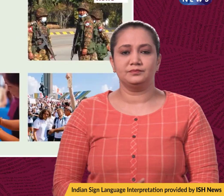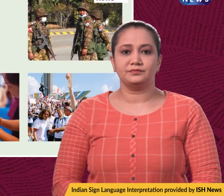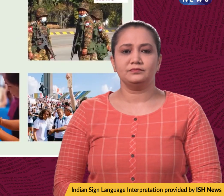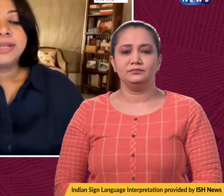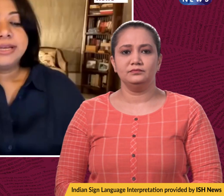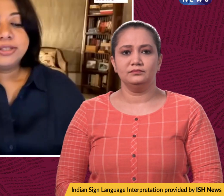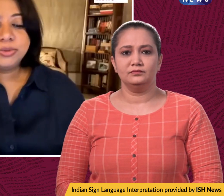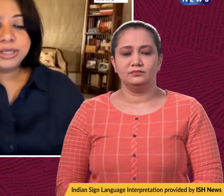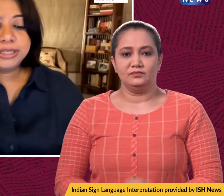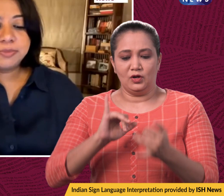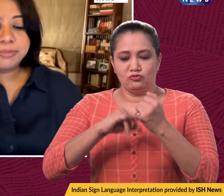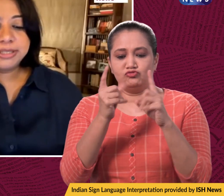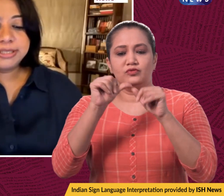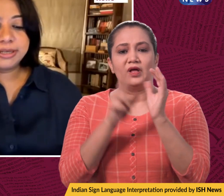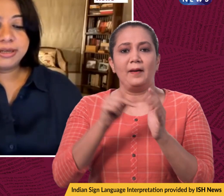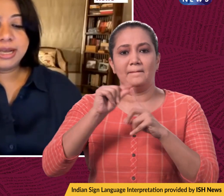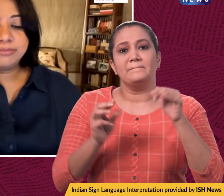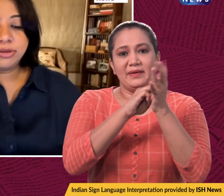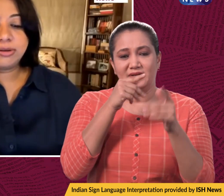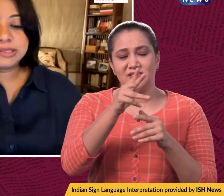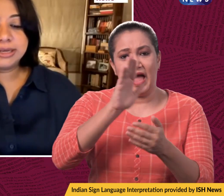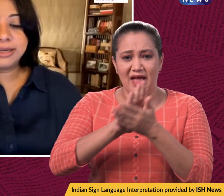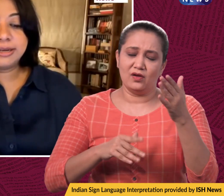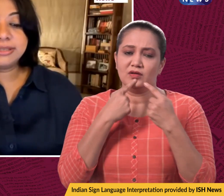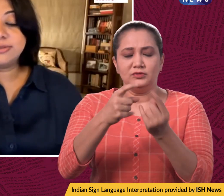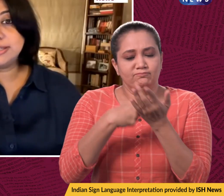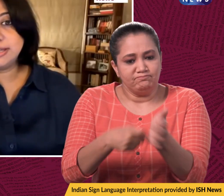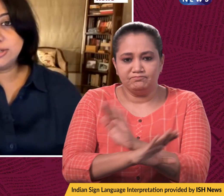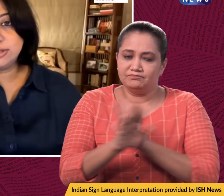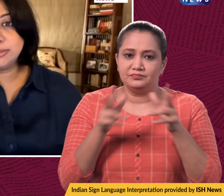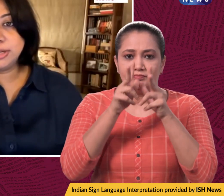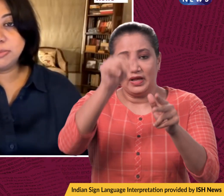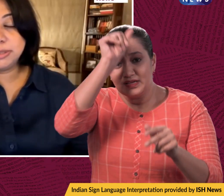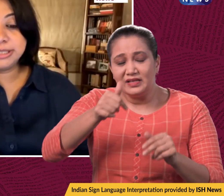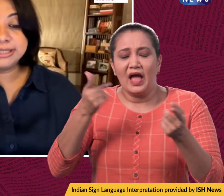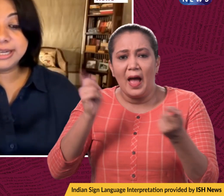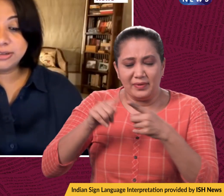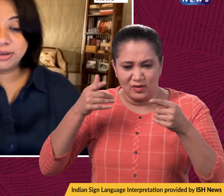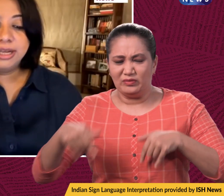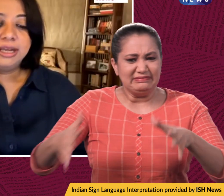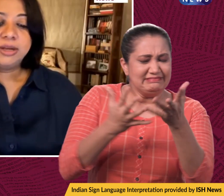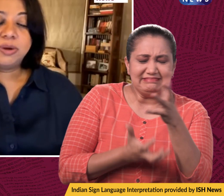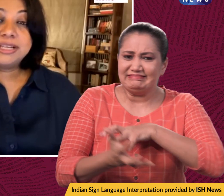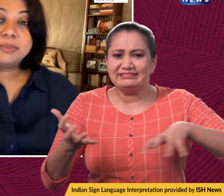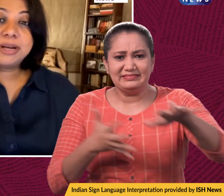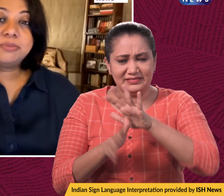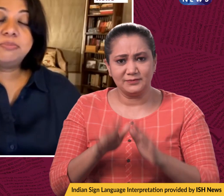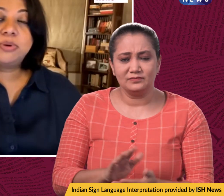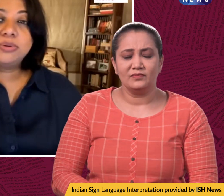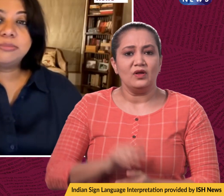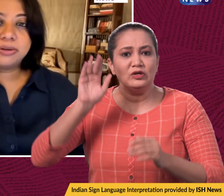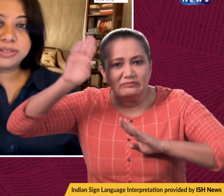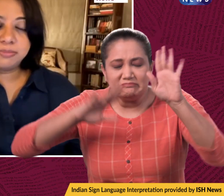the world. The Sudanese Prime Minister Hamdok on Sunday announced his resignation in the middle of a political deadlock and